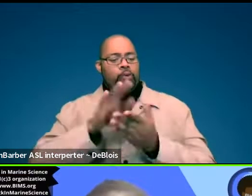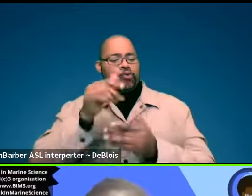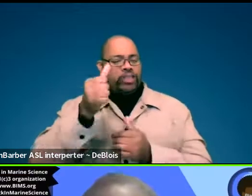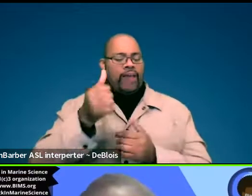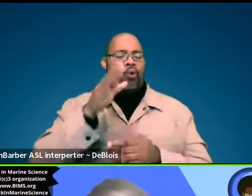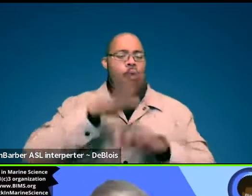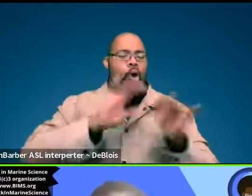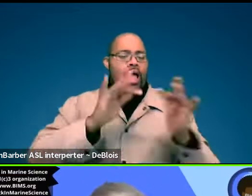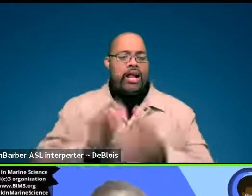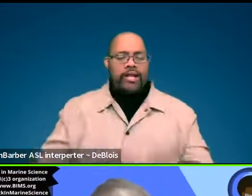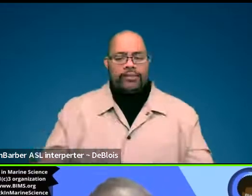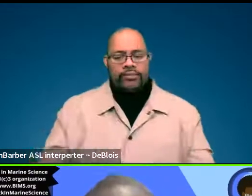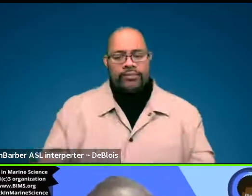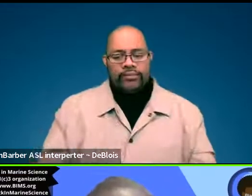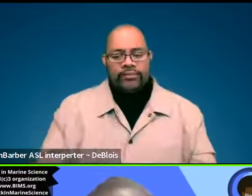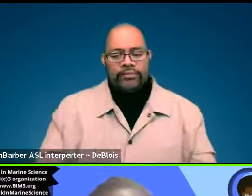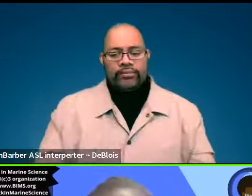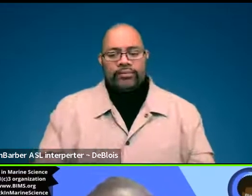there online?